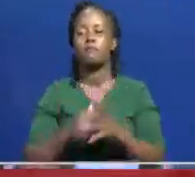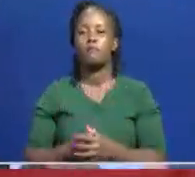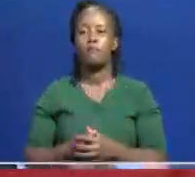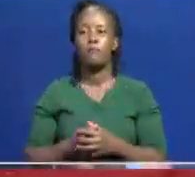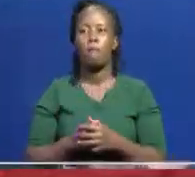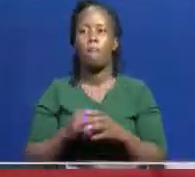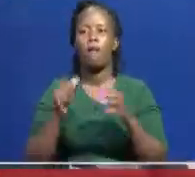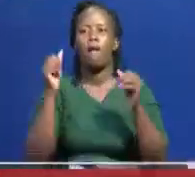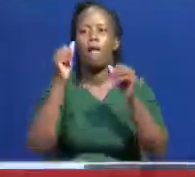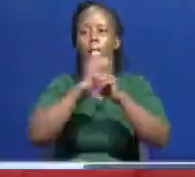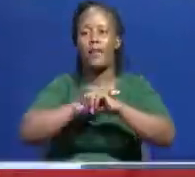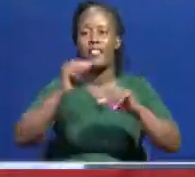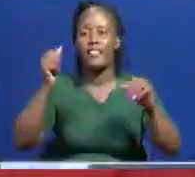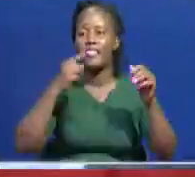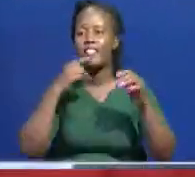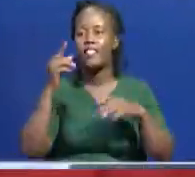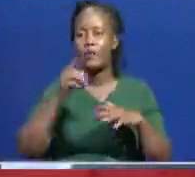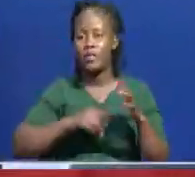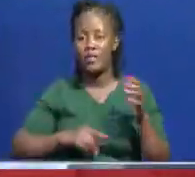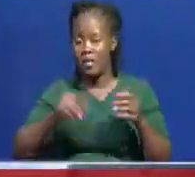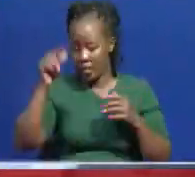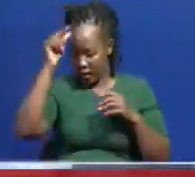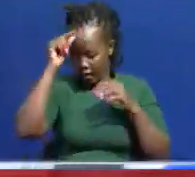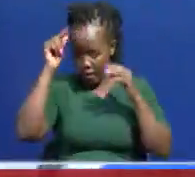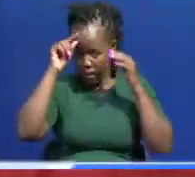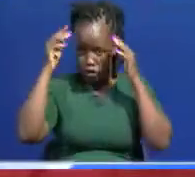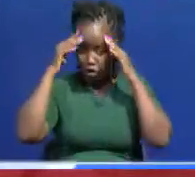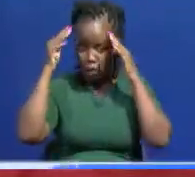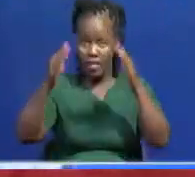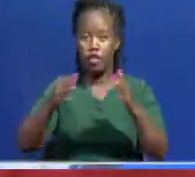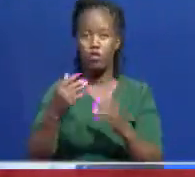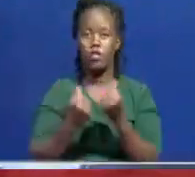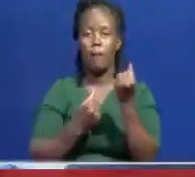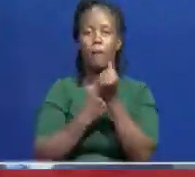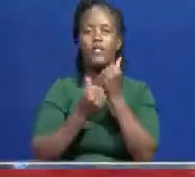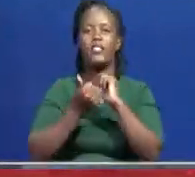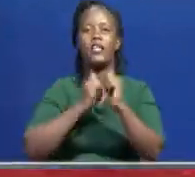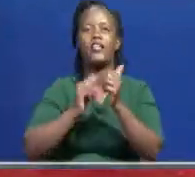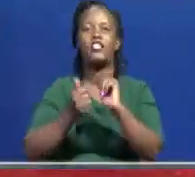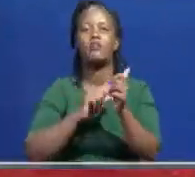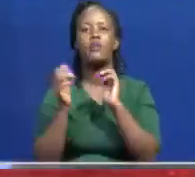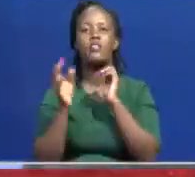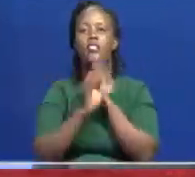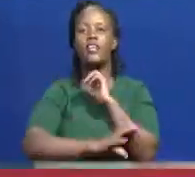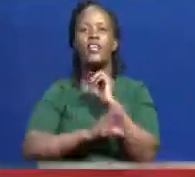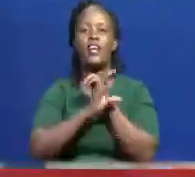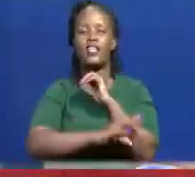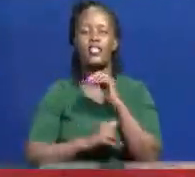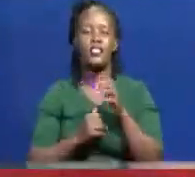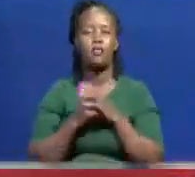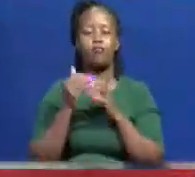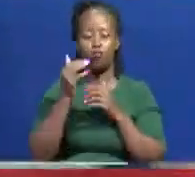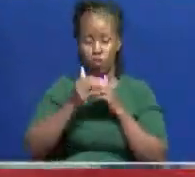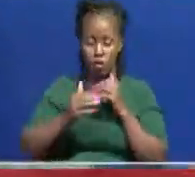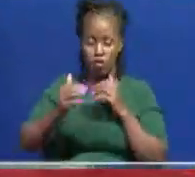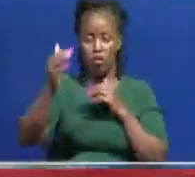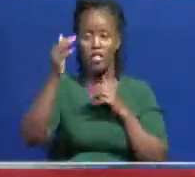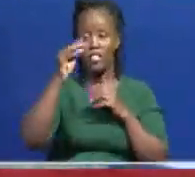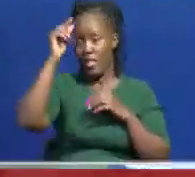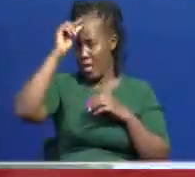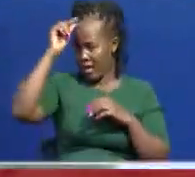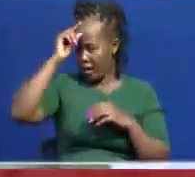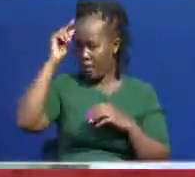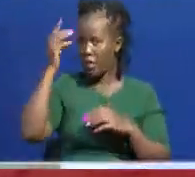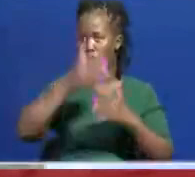President Ruto said the government is fully committed to develop sports in Kenya. The head of state noted that going forward, his government